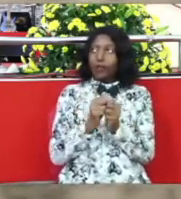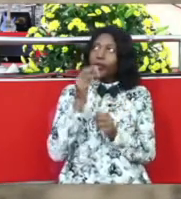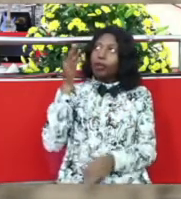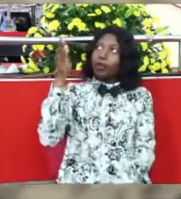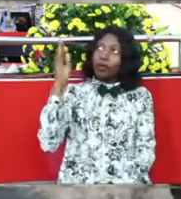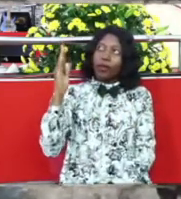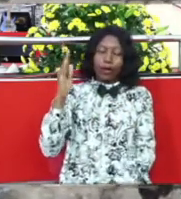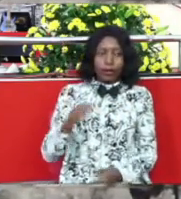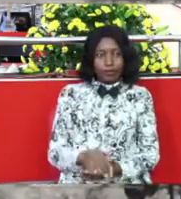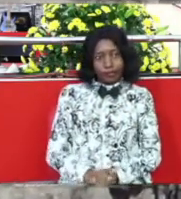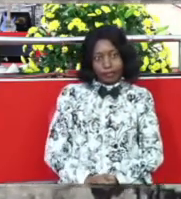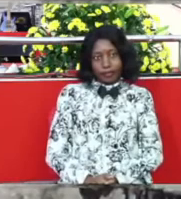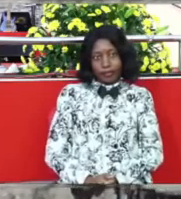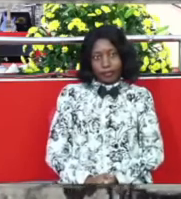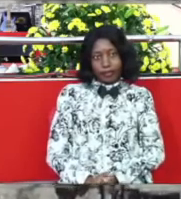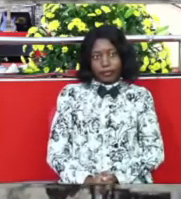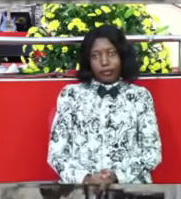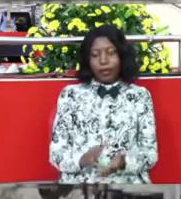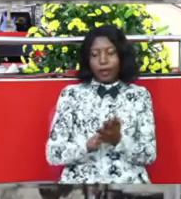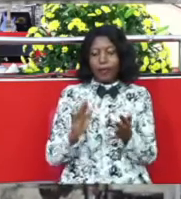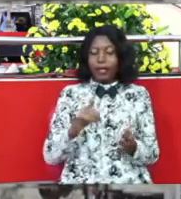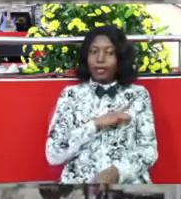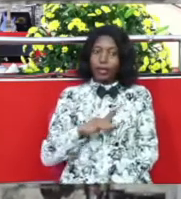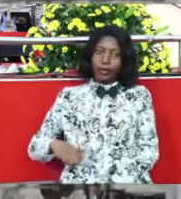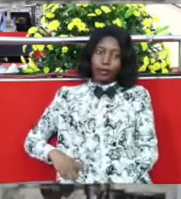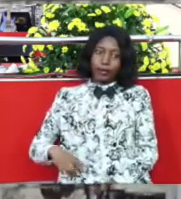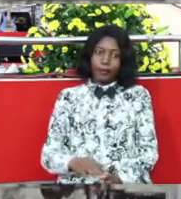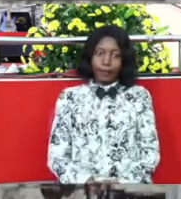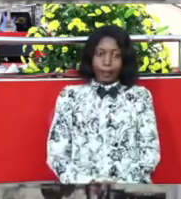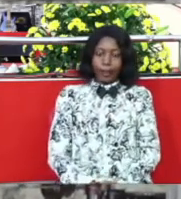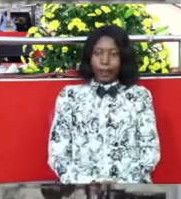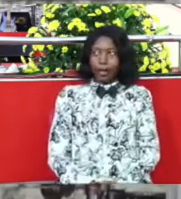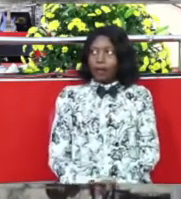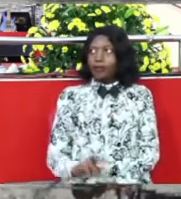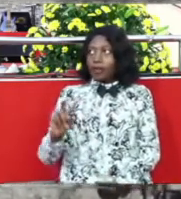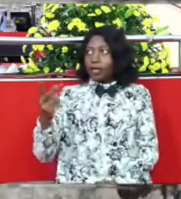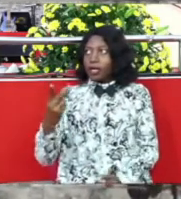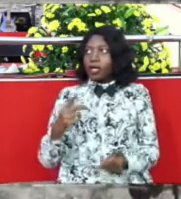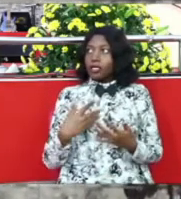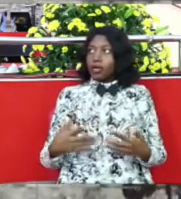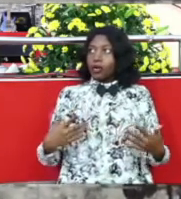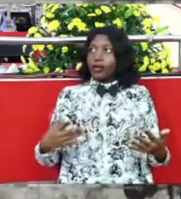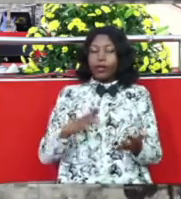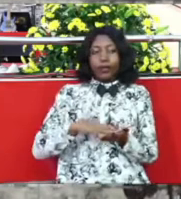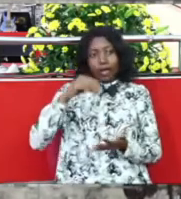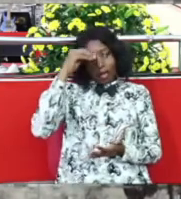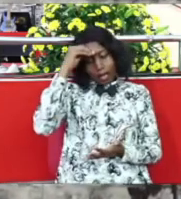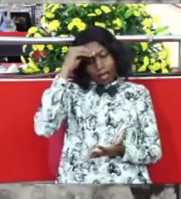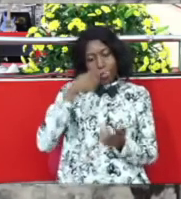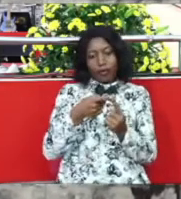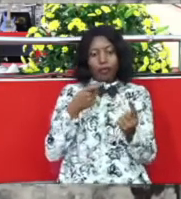wa uhusiano ule kwake Mungu ni nini. Bwana Yesu asifiwe. Amen. The second thing that we're learning from that part portion of the